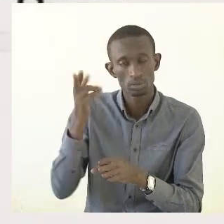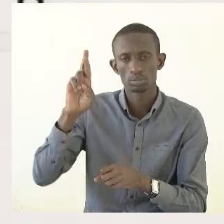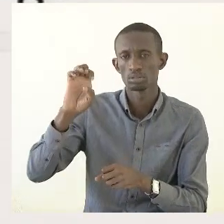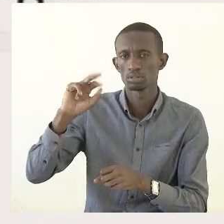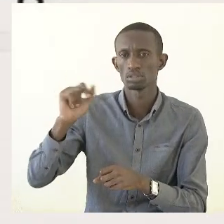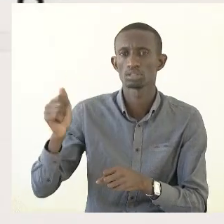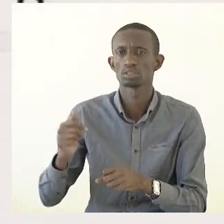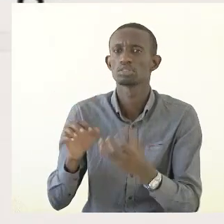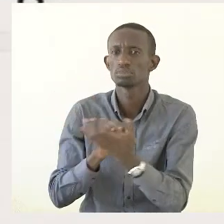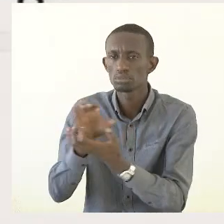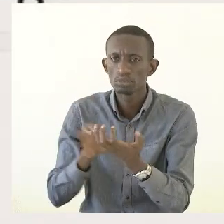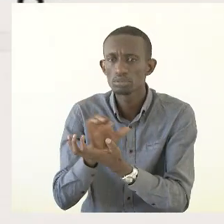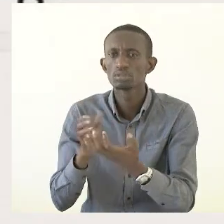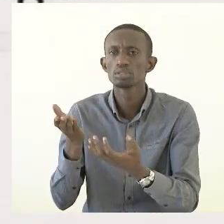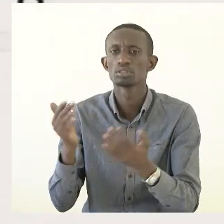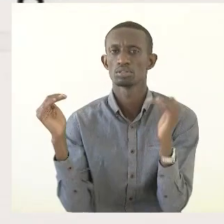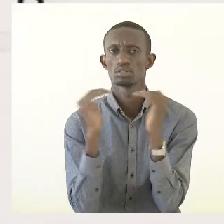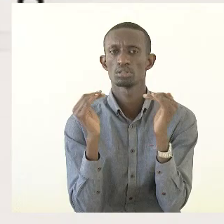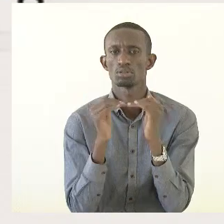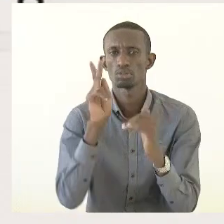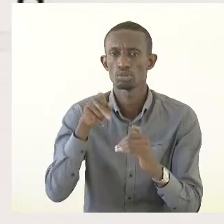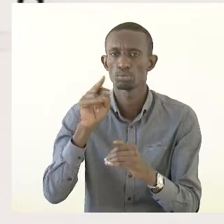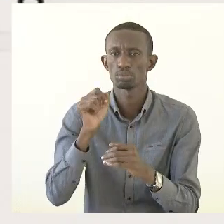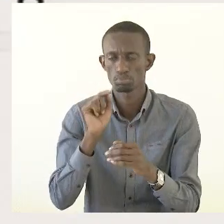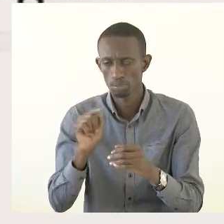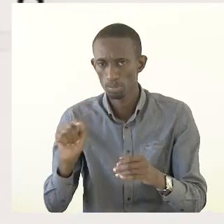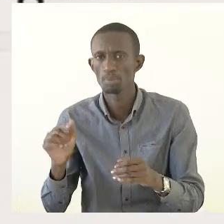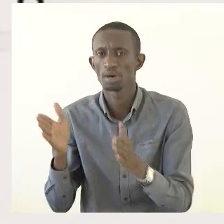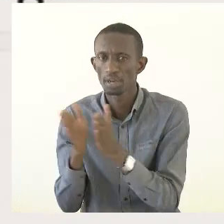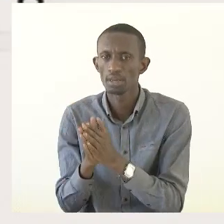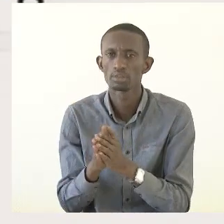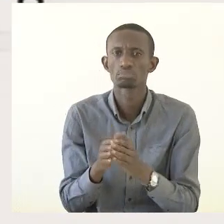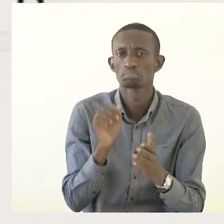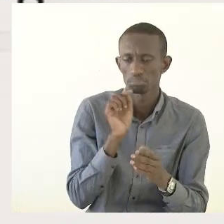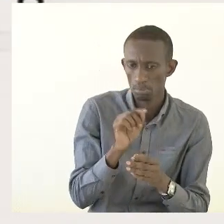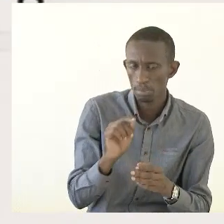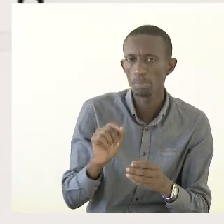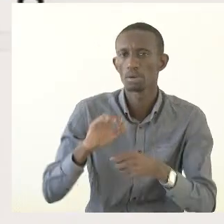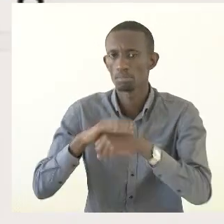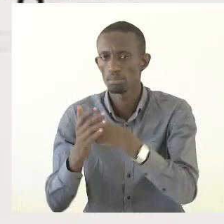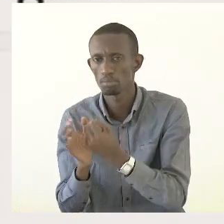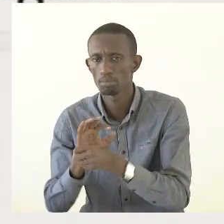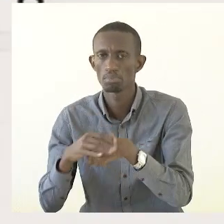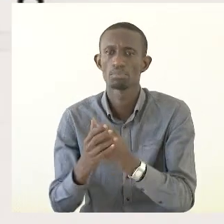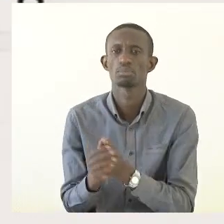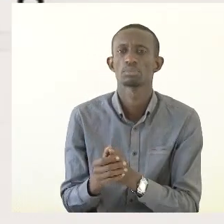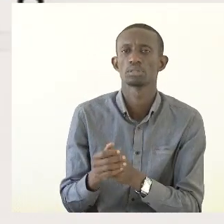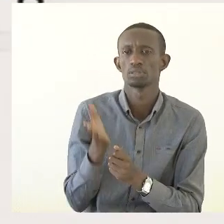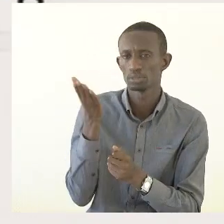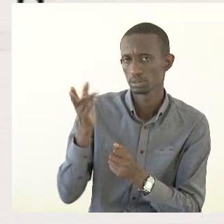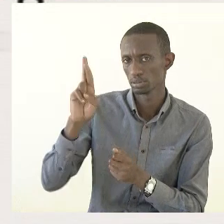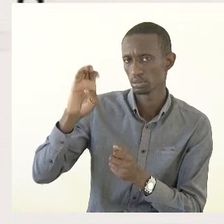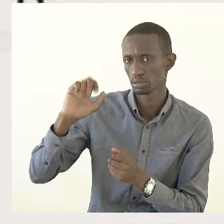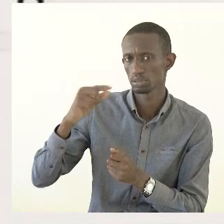and the DASH makes up this reagent. Number 2, the bonds that holds protein